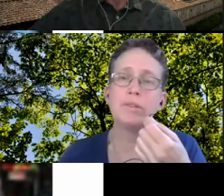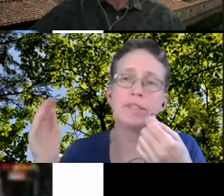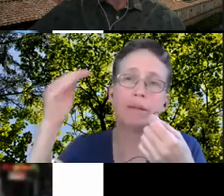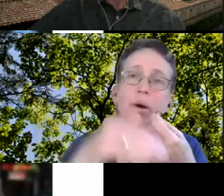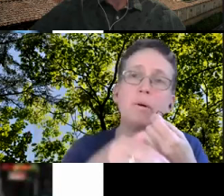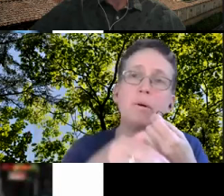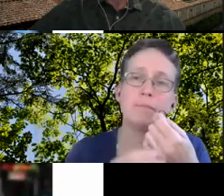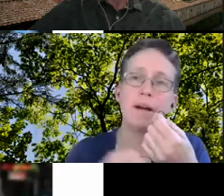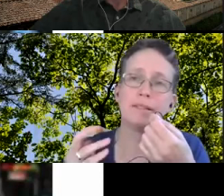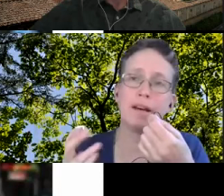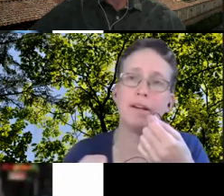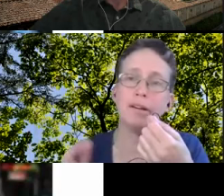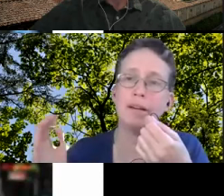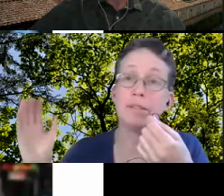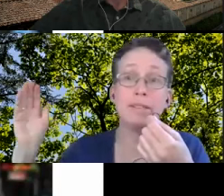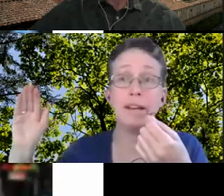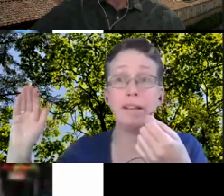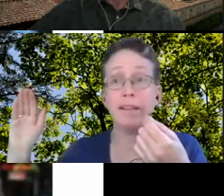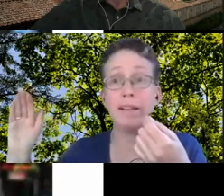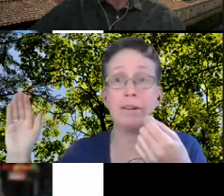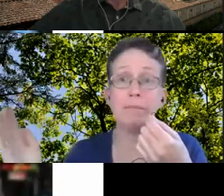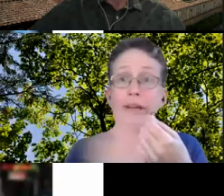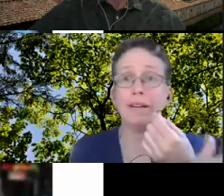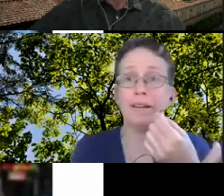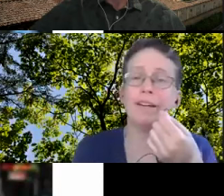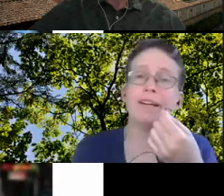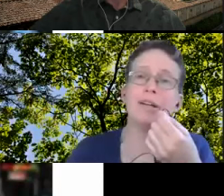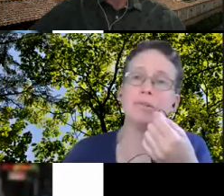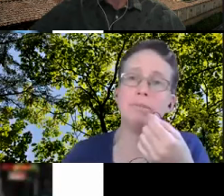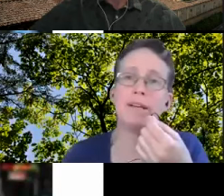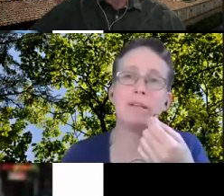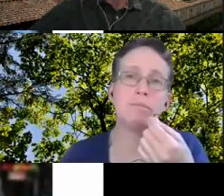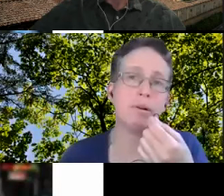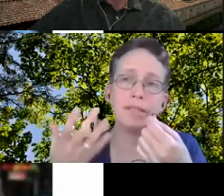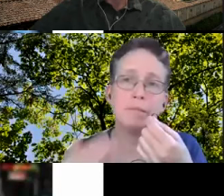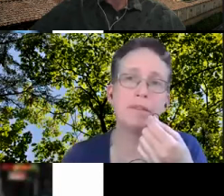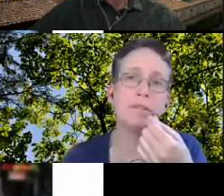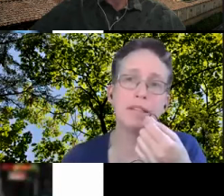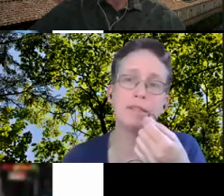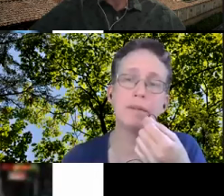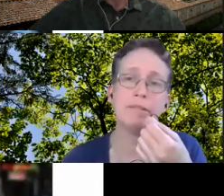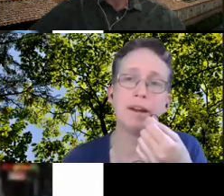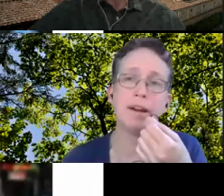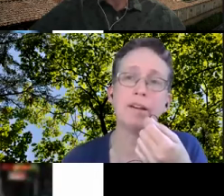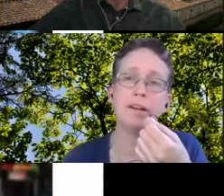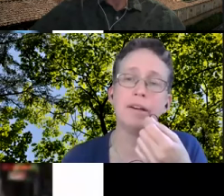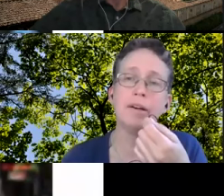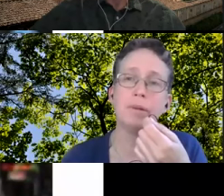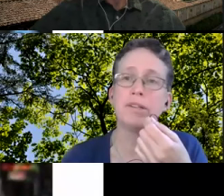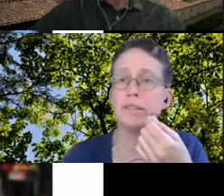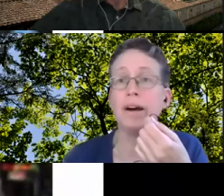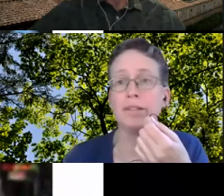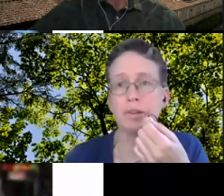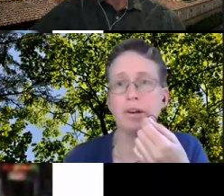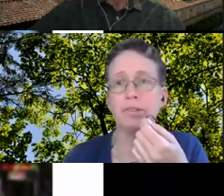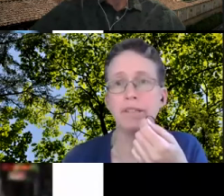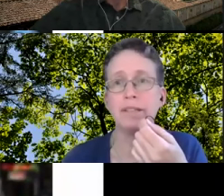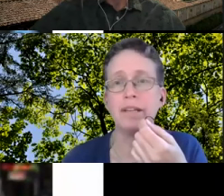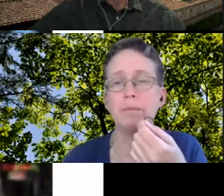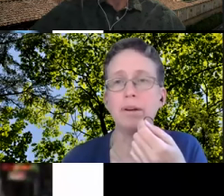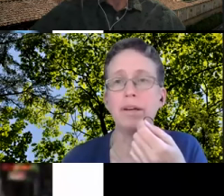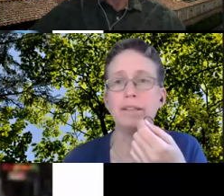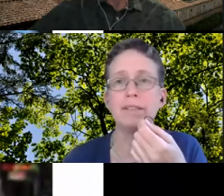don't just impose from outside on neighbors. Let's have a great big, tree planting program, and some of those things have backfired when there's not strong